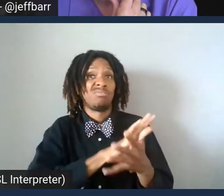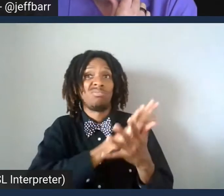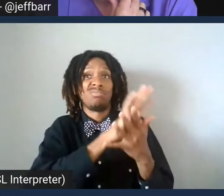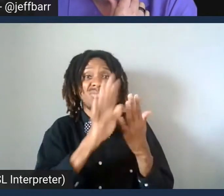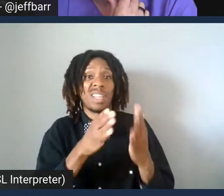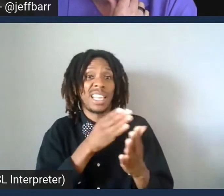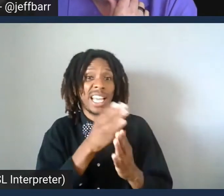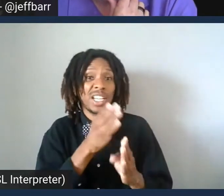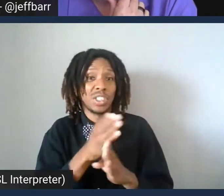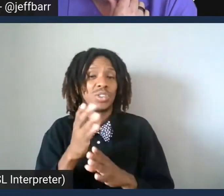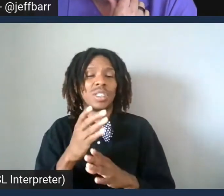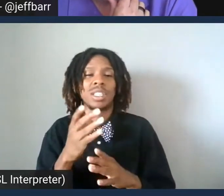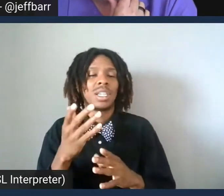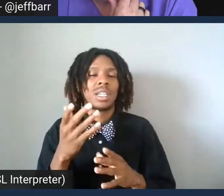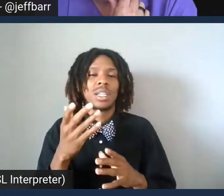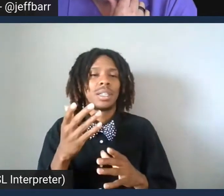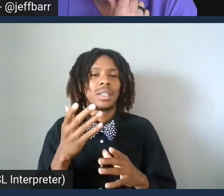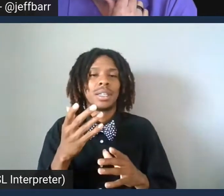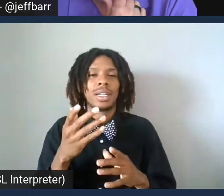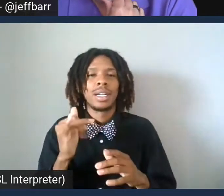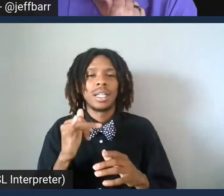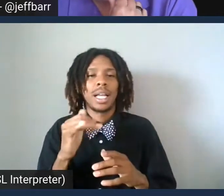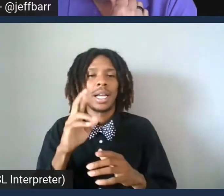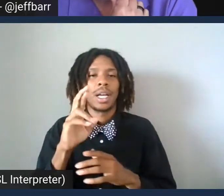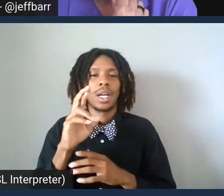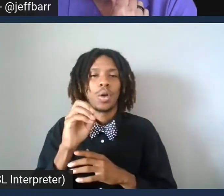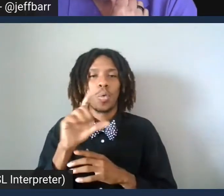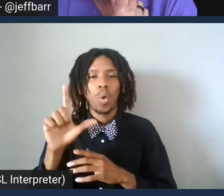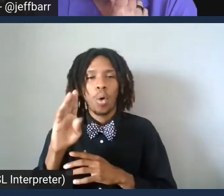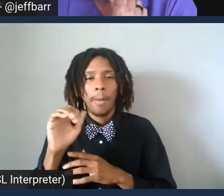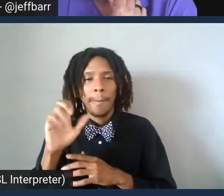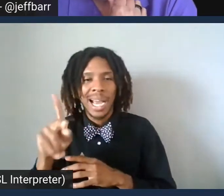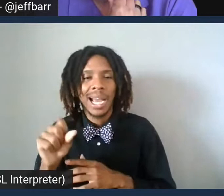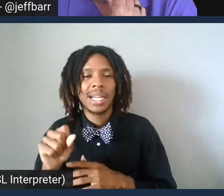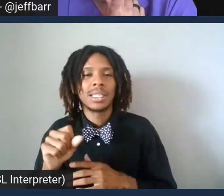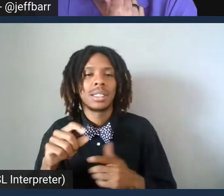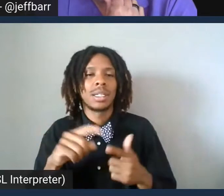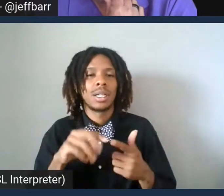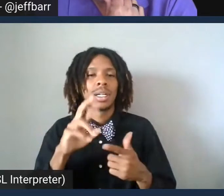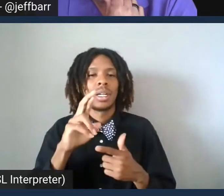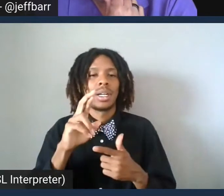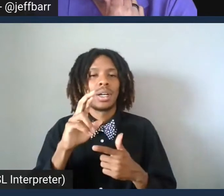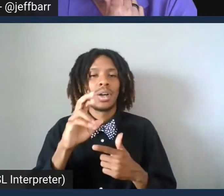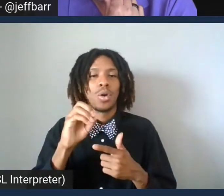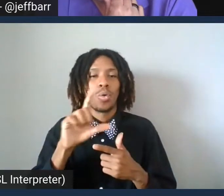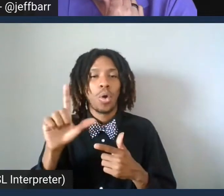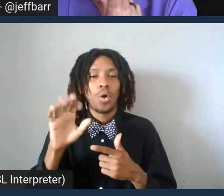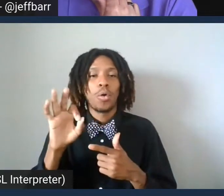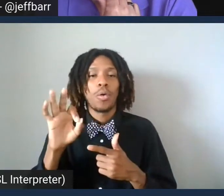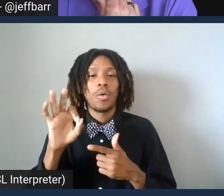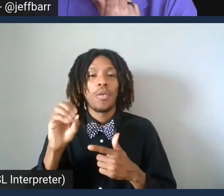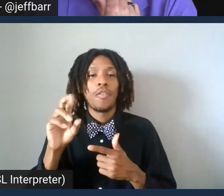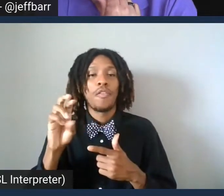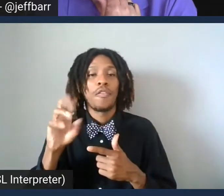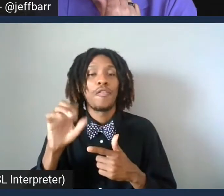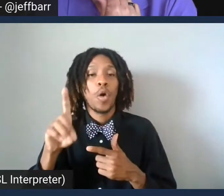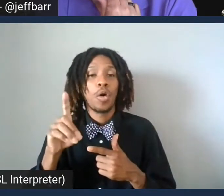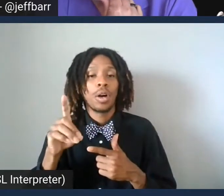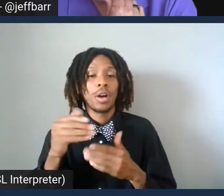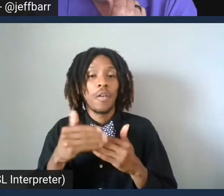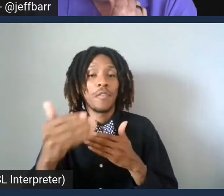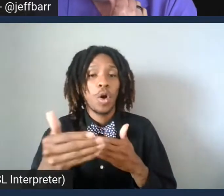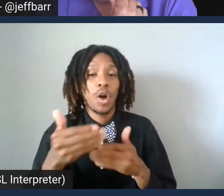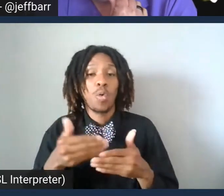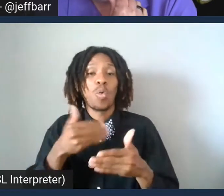perform things like rollbacks and roll forwards. Can you talk real quick about that and maybe what happens